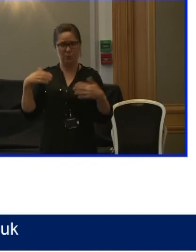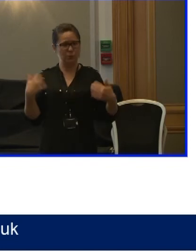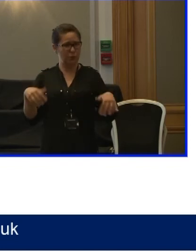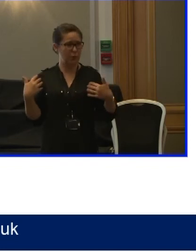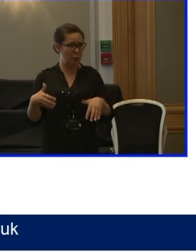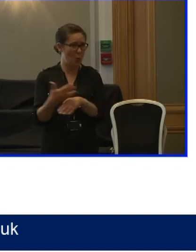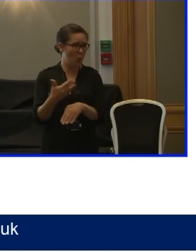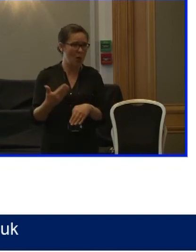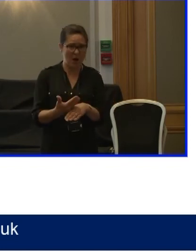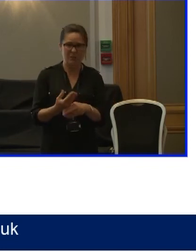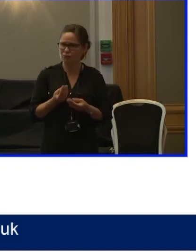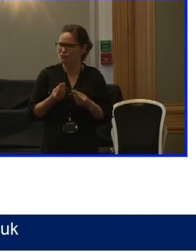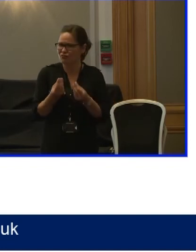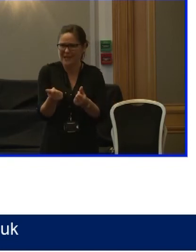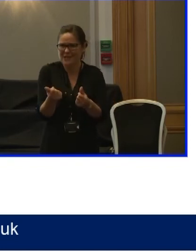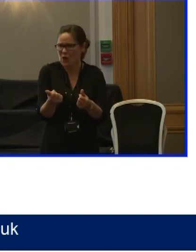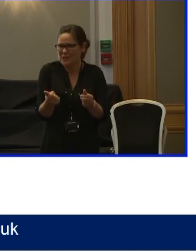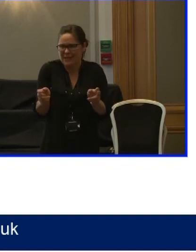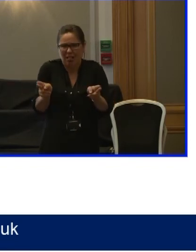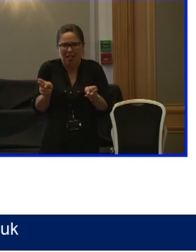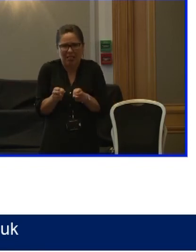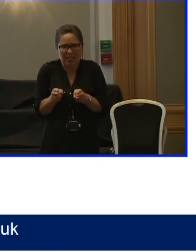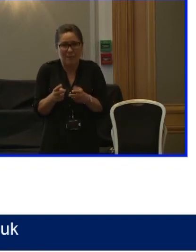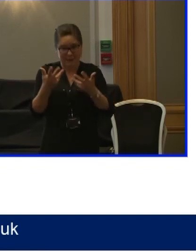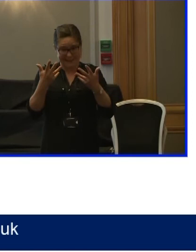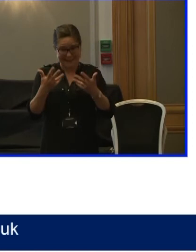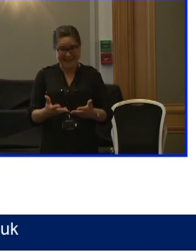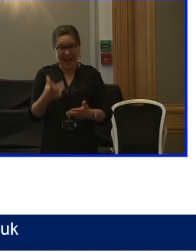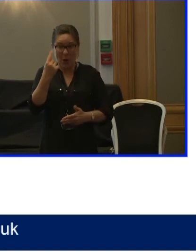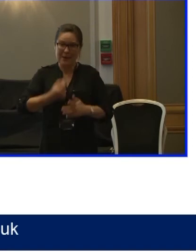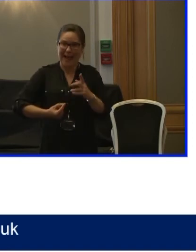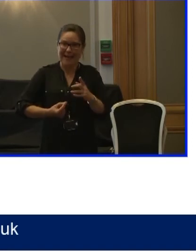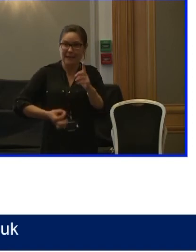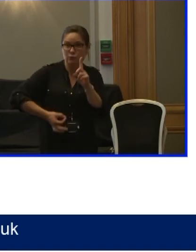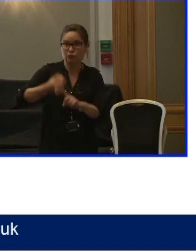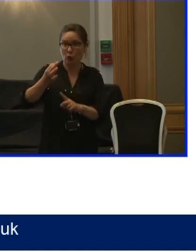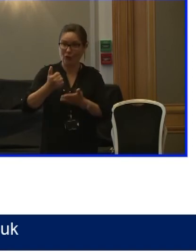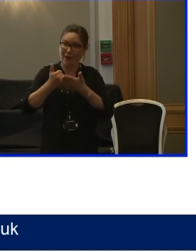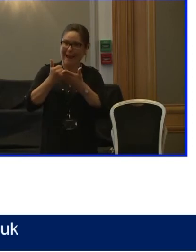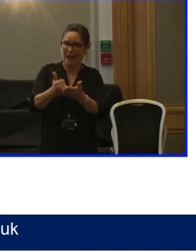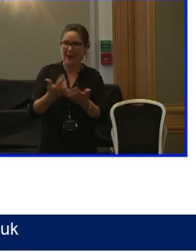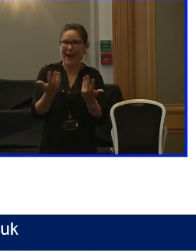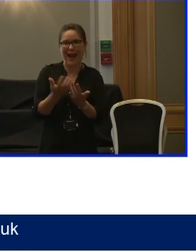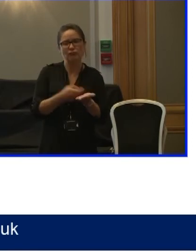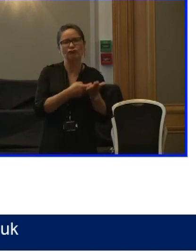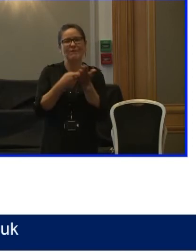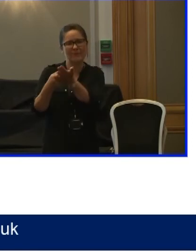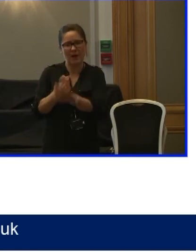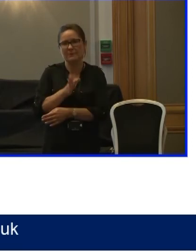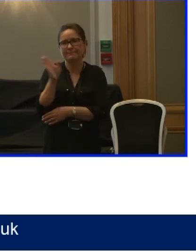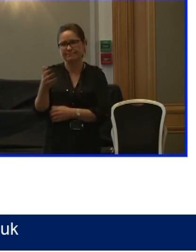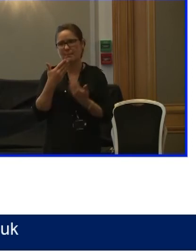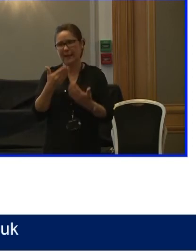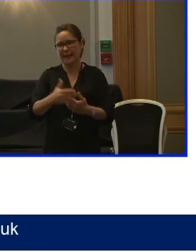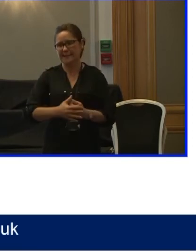the whole. So please, it is an opportunity to drive into resource that's there for you. The services that you